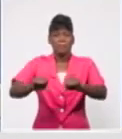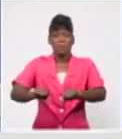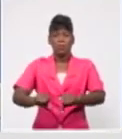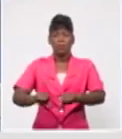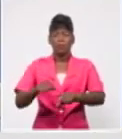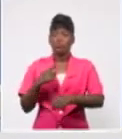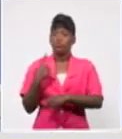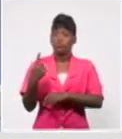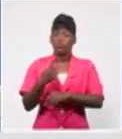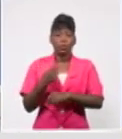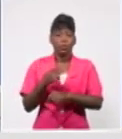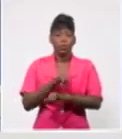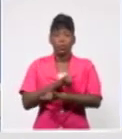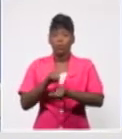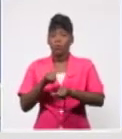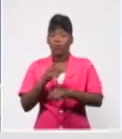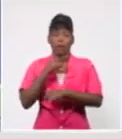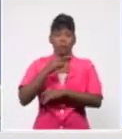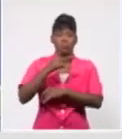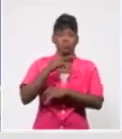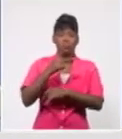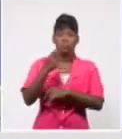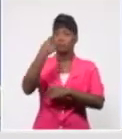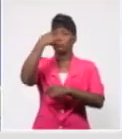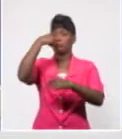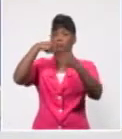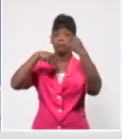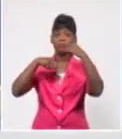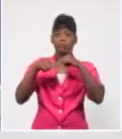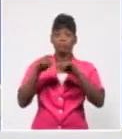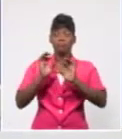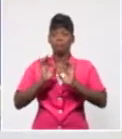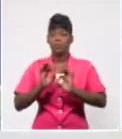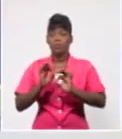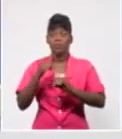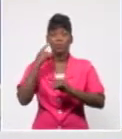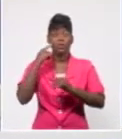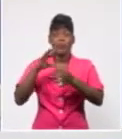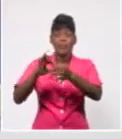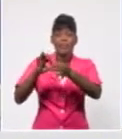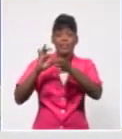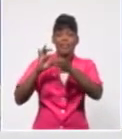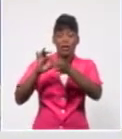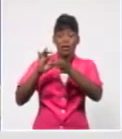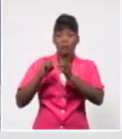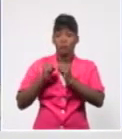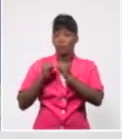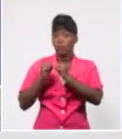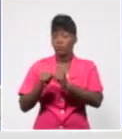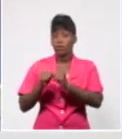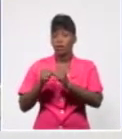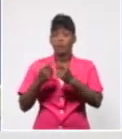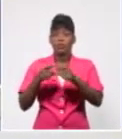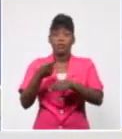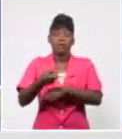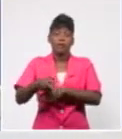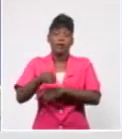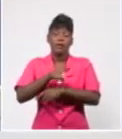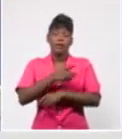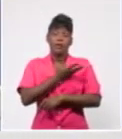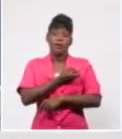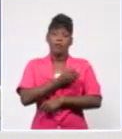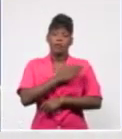an 87-year-old woman from Cotorro municipality. She was a confirmed case contact and suffered from